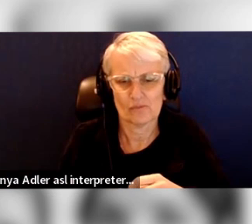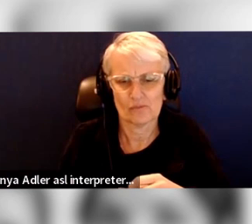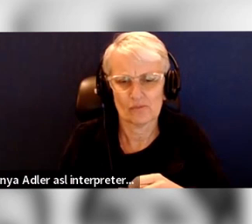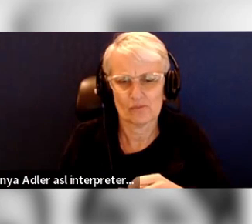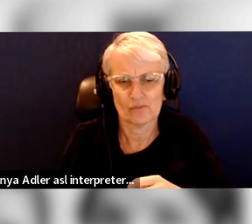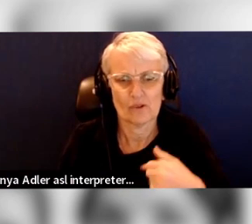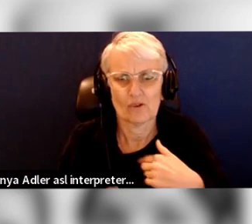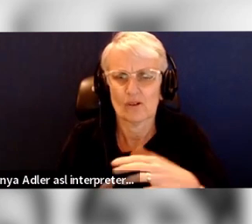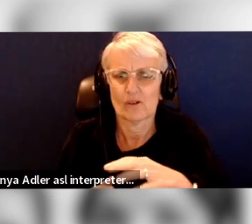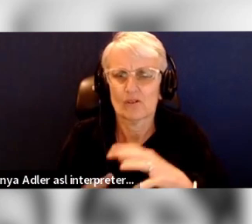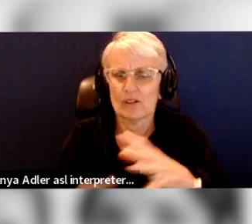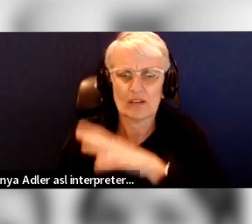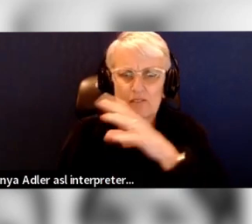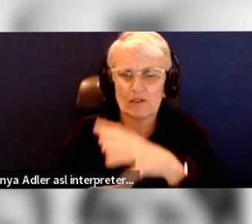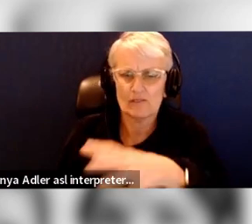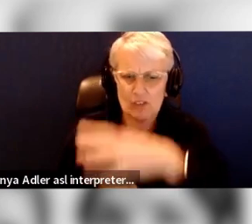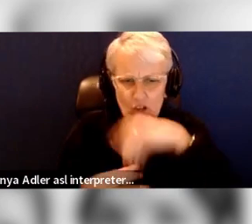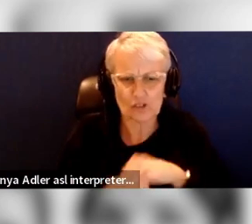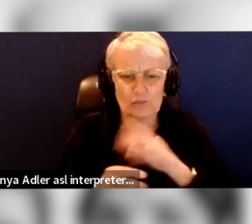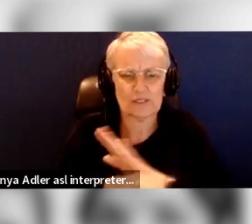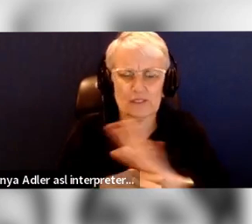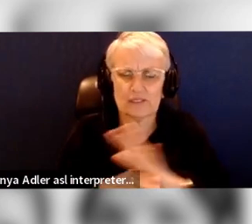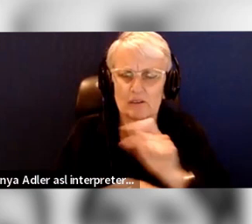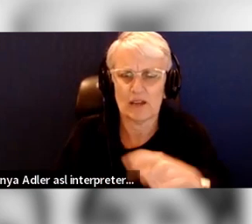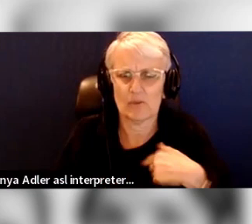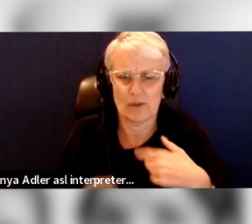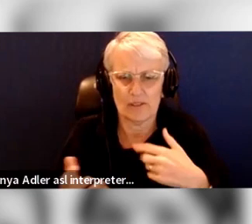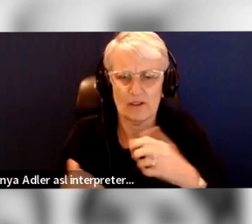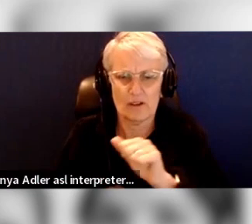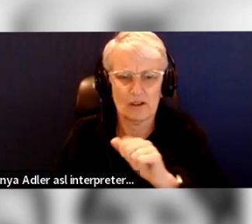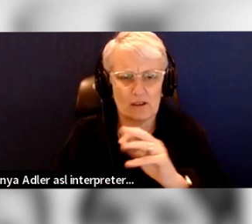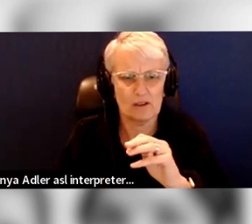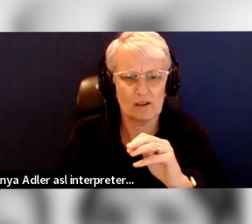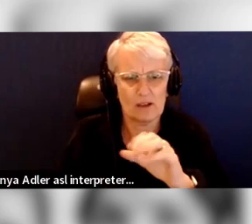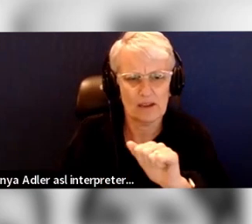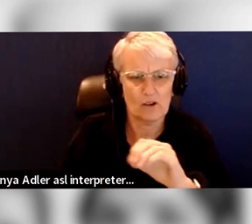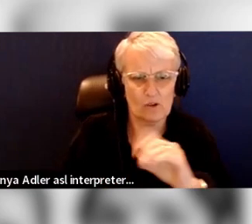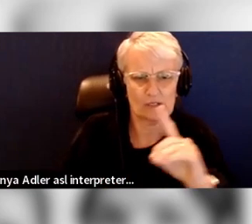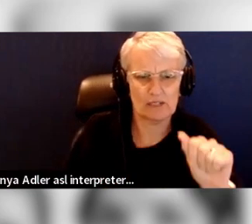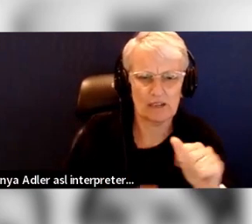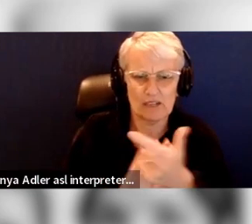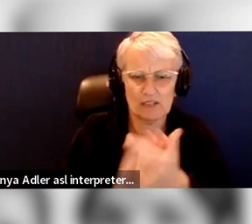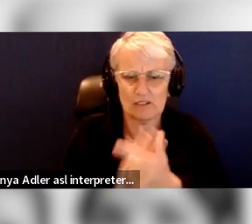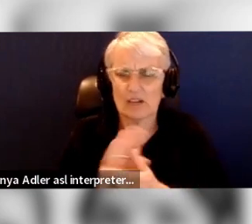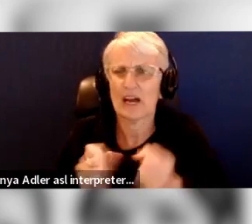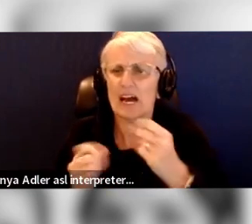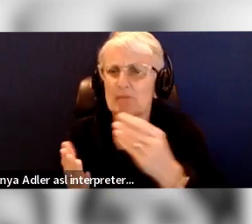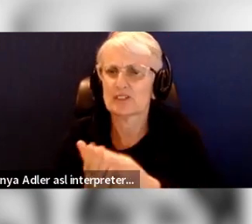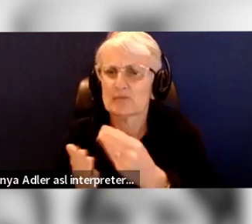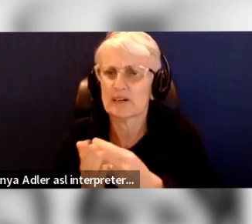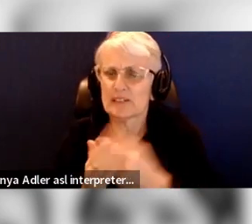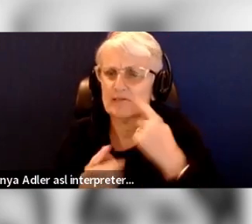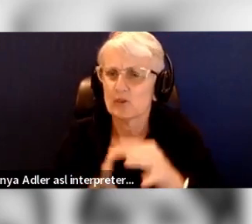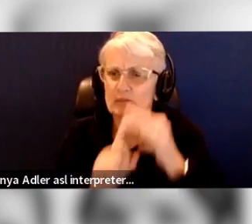i.d.e.a legislation. What digital accessibility mentoring is available to recipients? How much of the budget is allocated to special needs